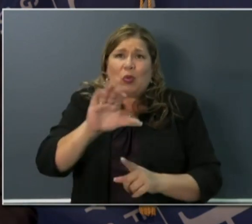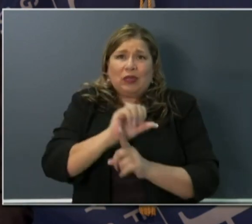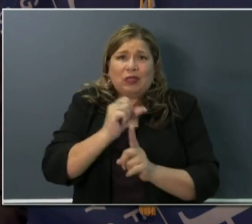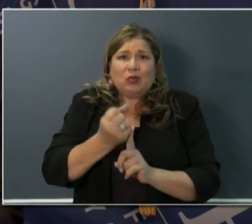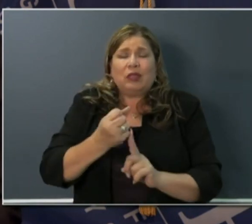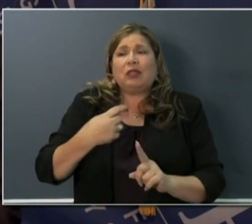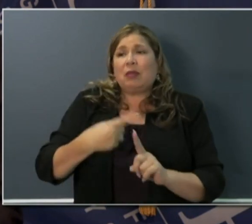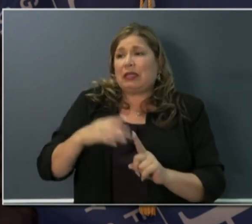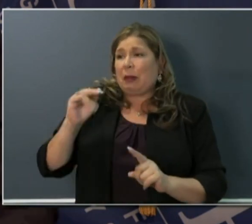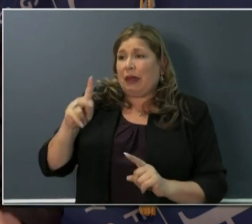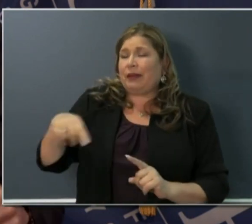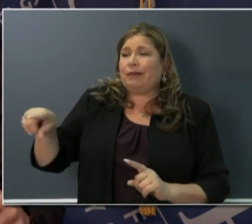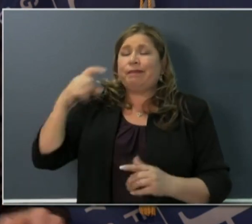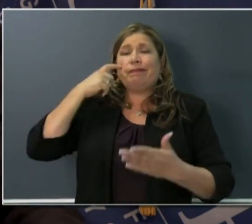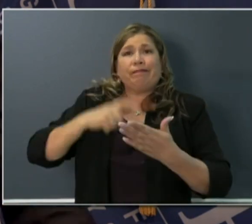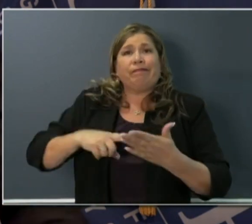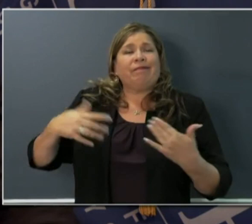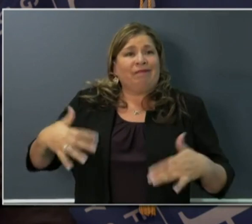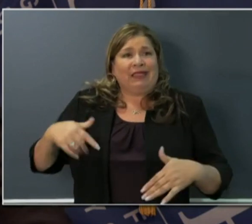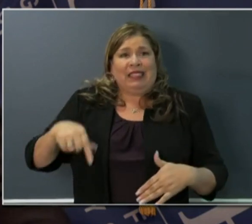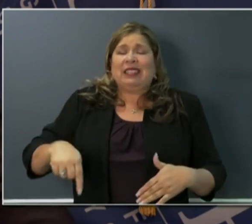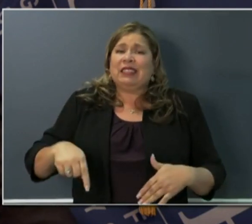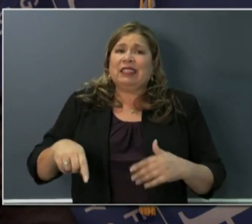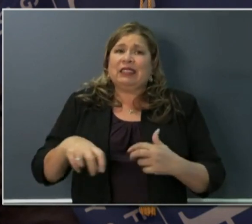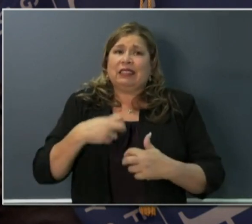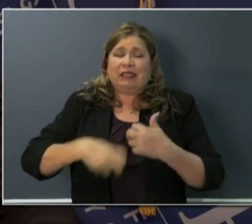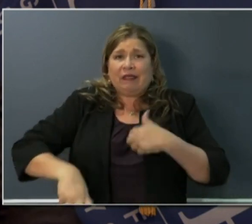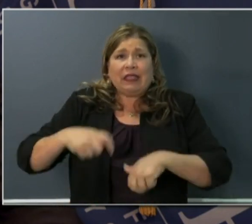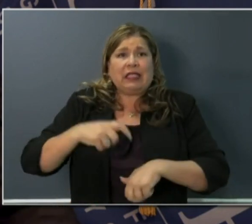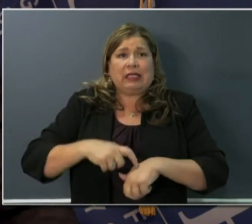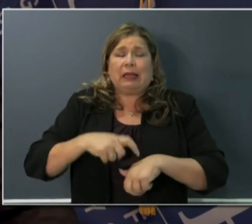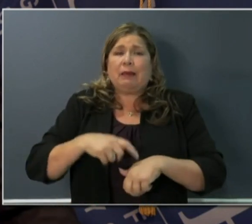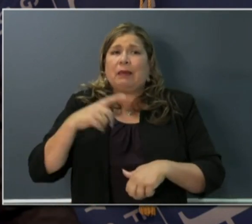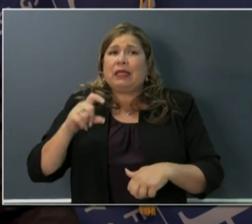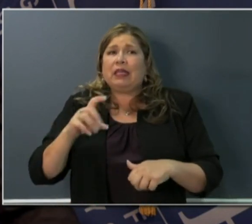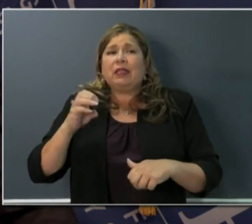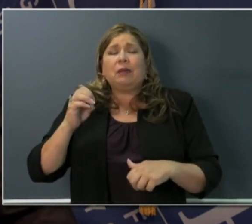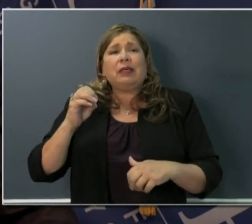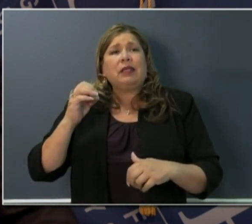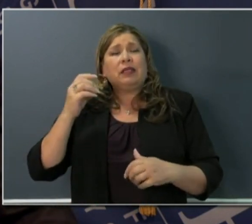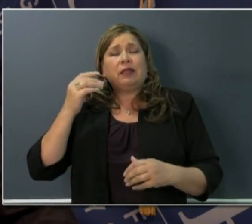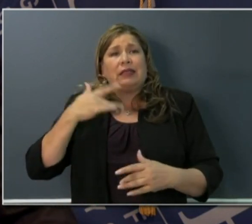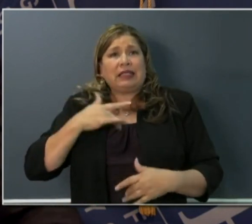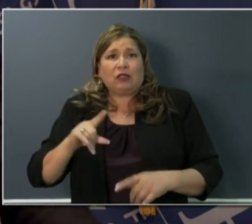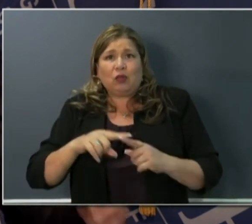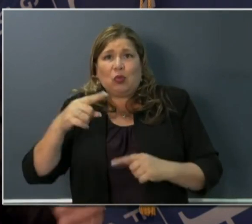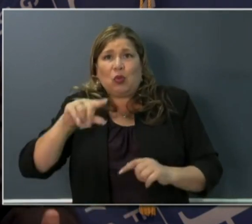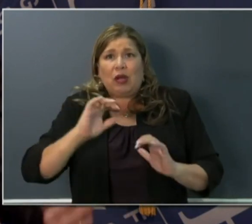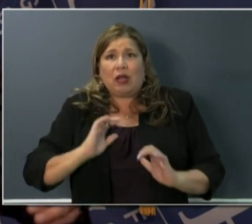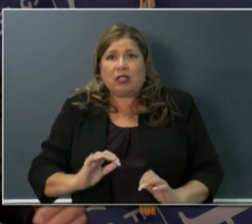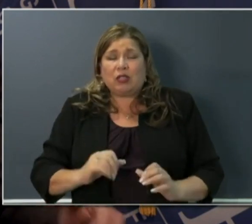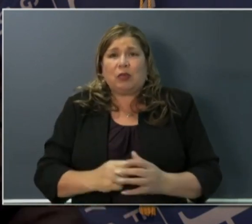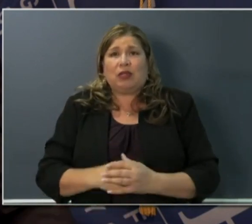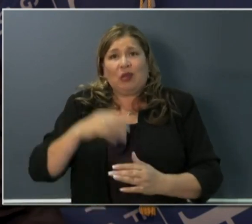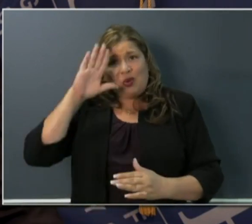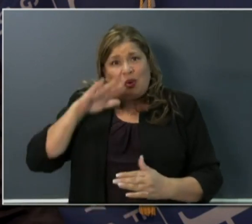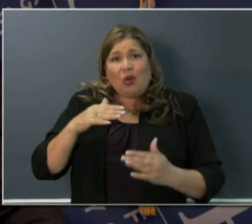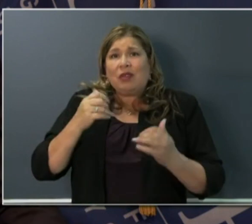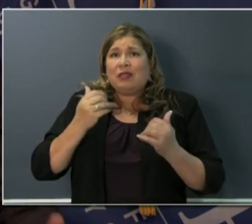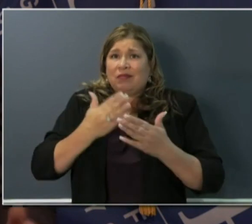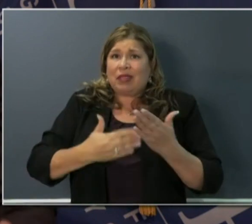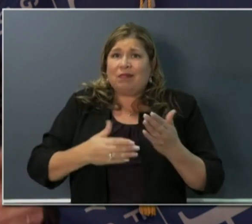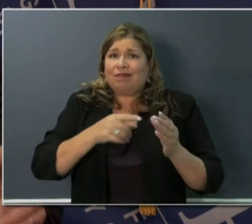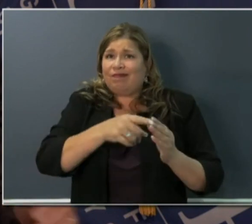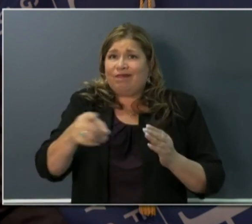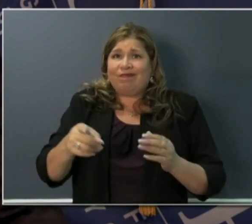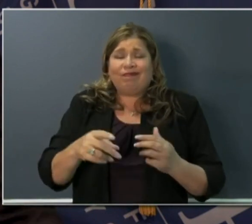also recognizing the sensitivity to their customers, not just on the issue of being able to pay their mortgages and having